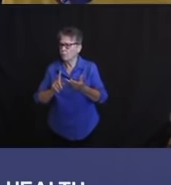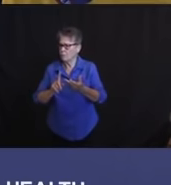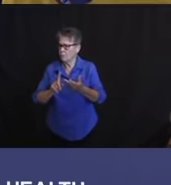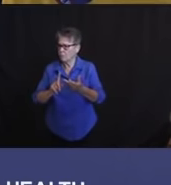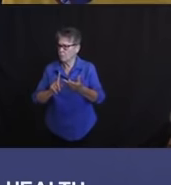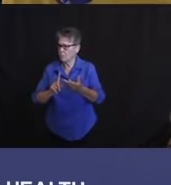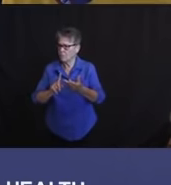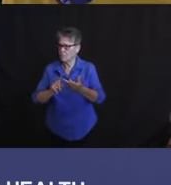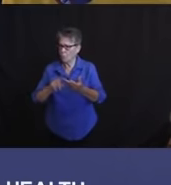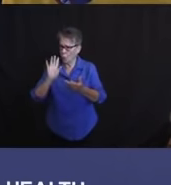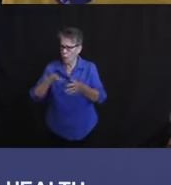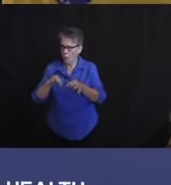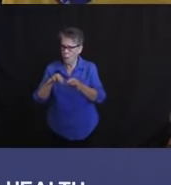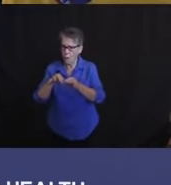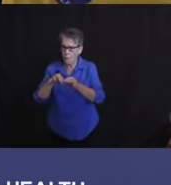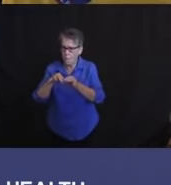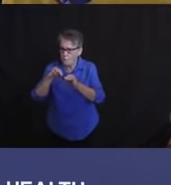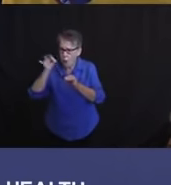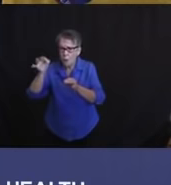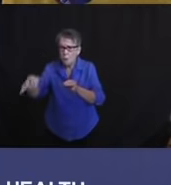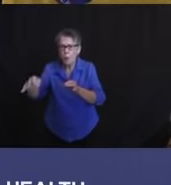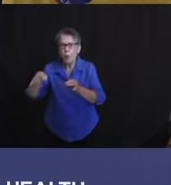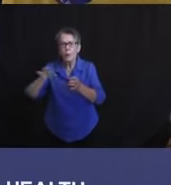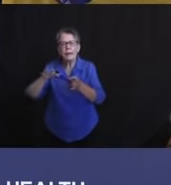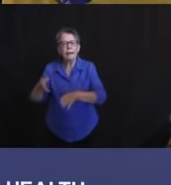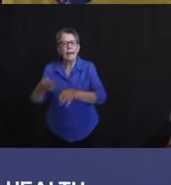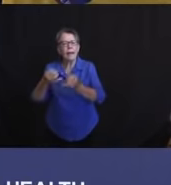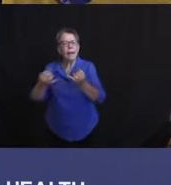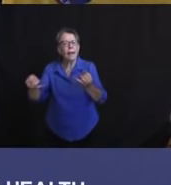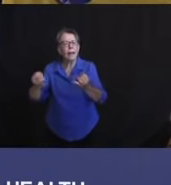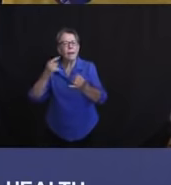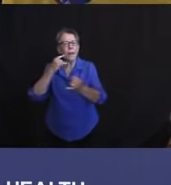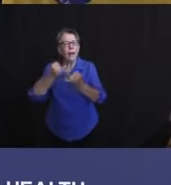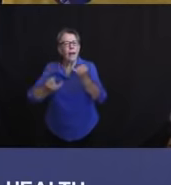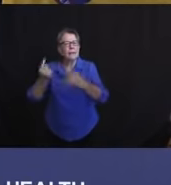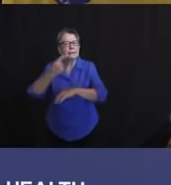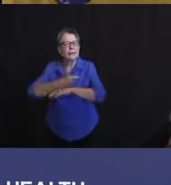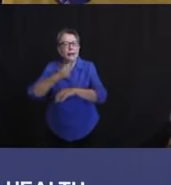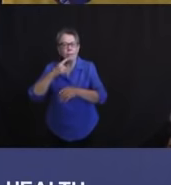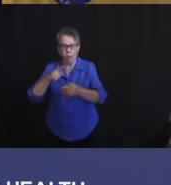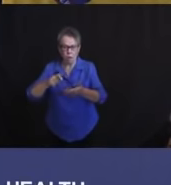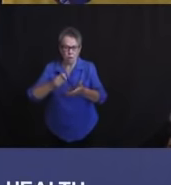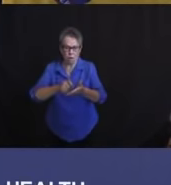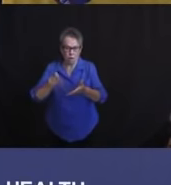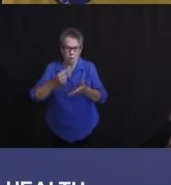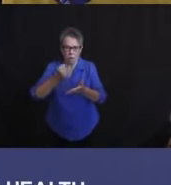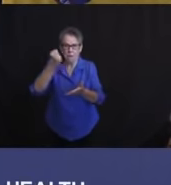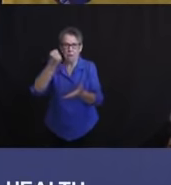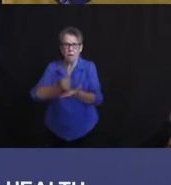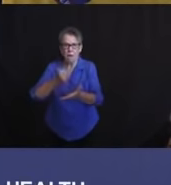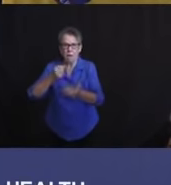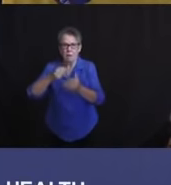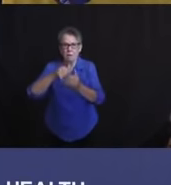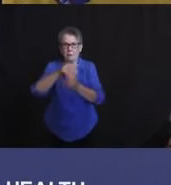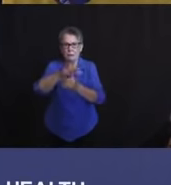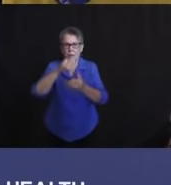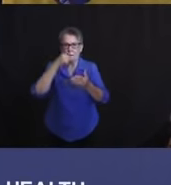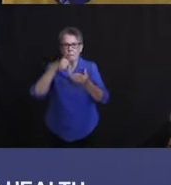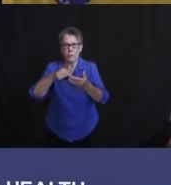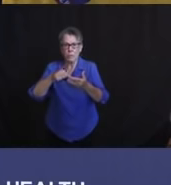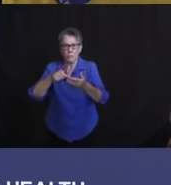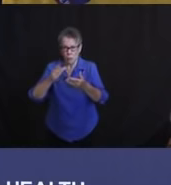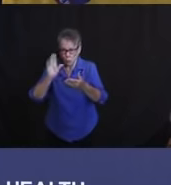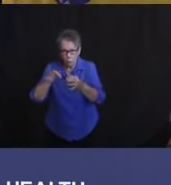Is that it? Matt Platkin is with us, and I'll turn this over to Matt. I would say on the computer glitches, and